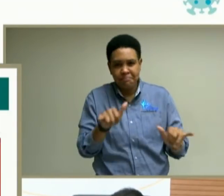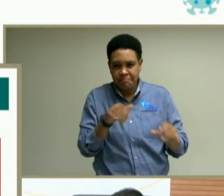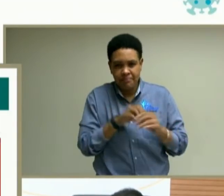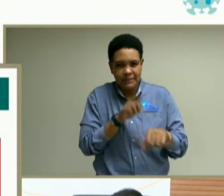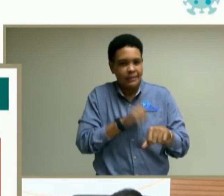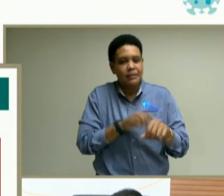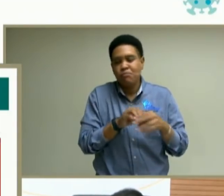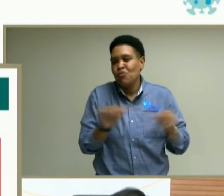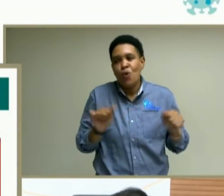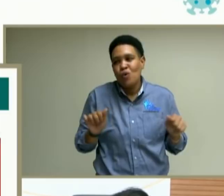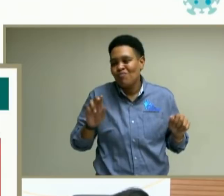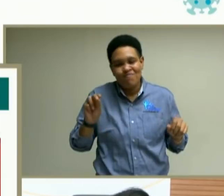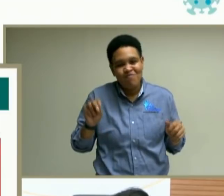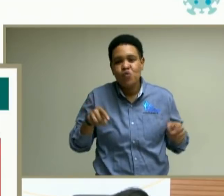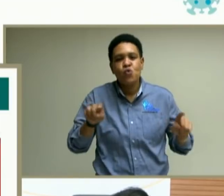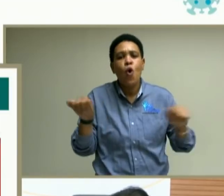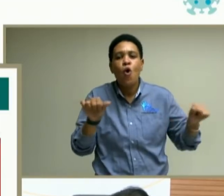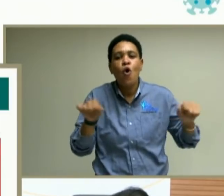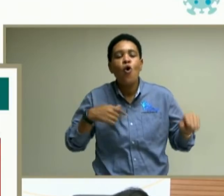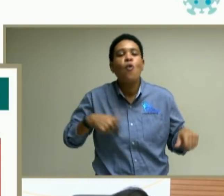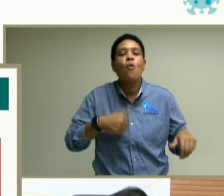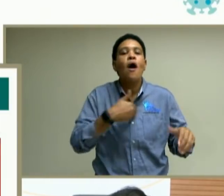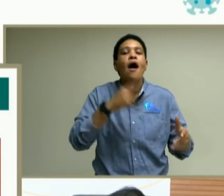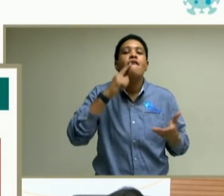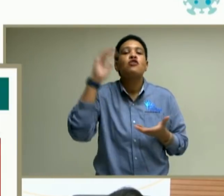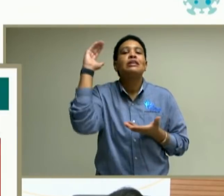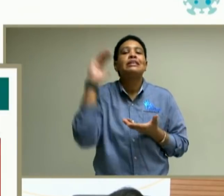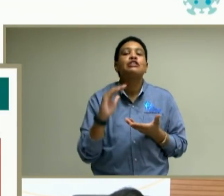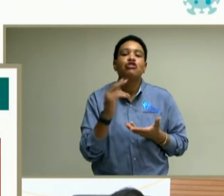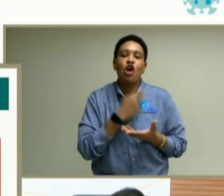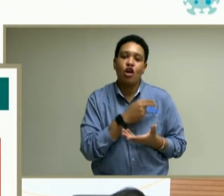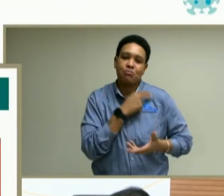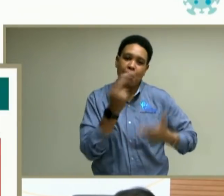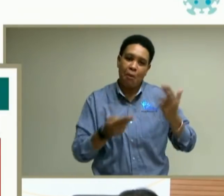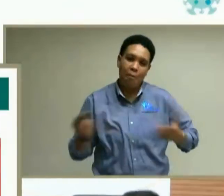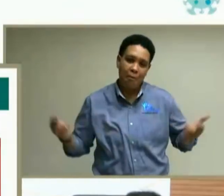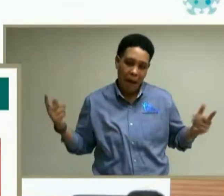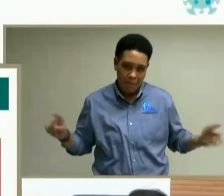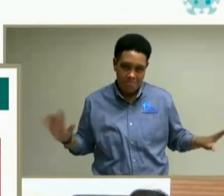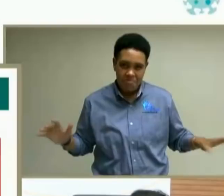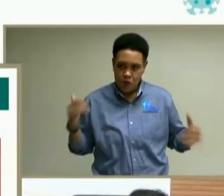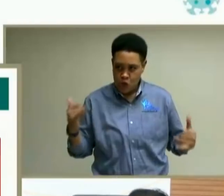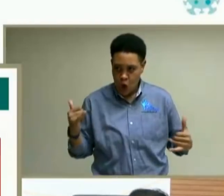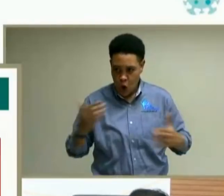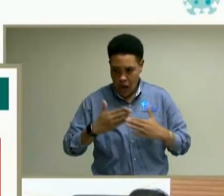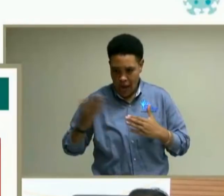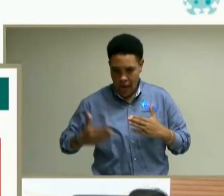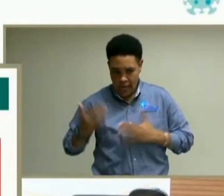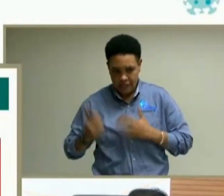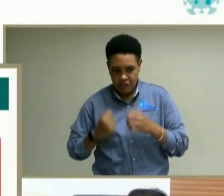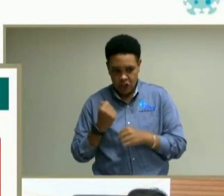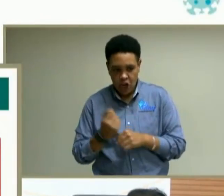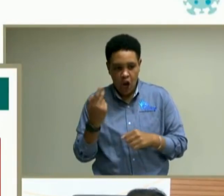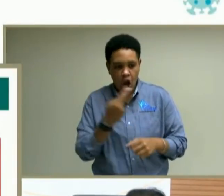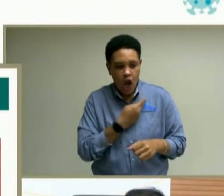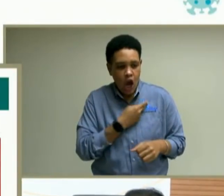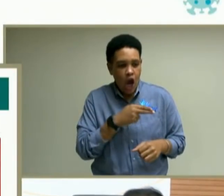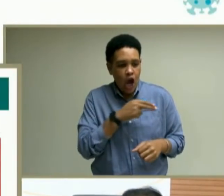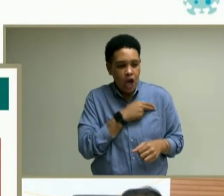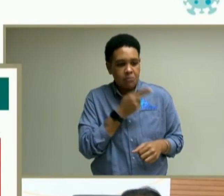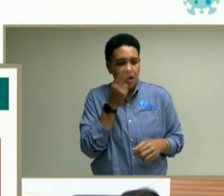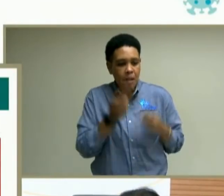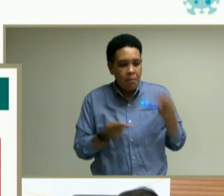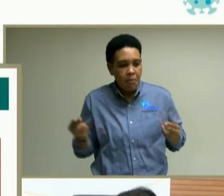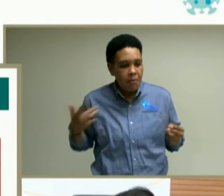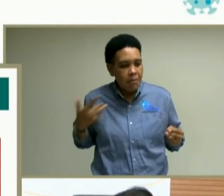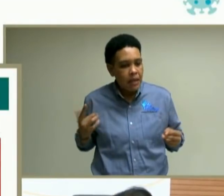in August. During August, we had decreased hospitalizations. Now at the end of the year, our hospitalizations tend to